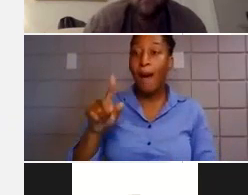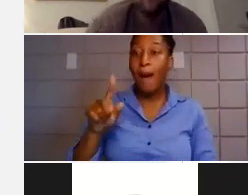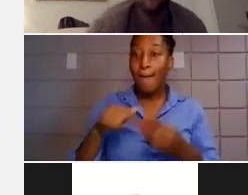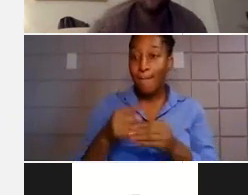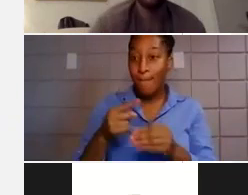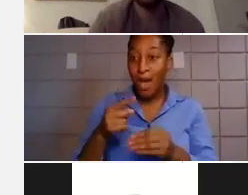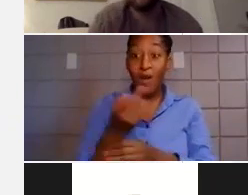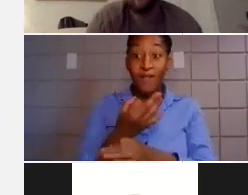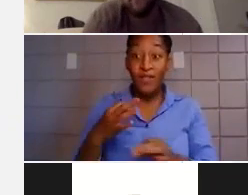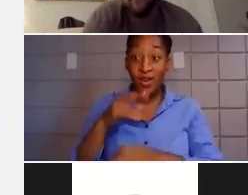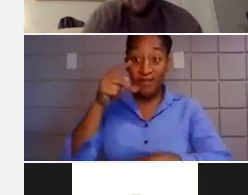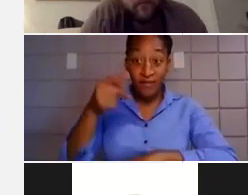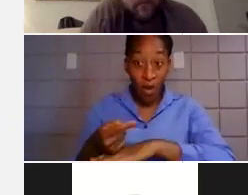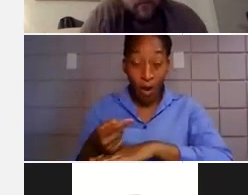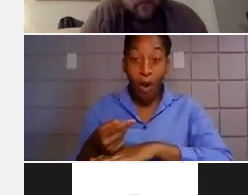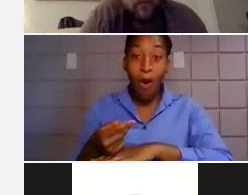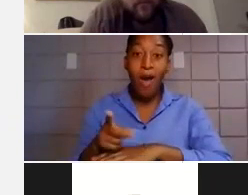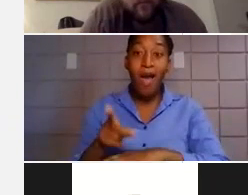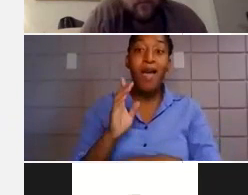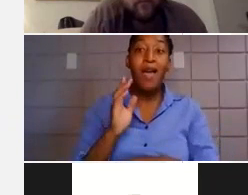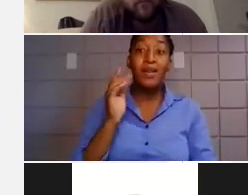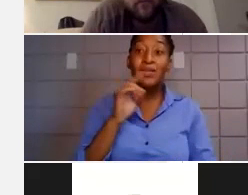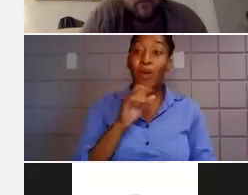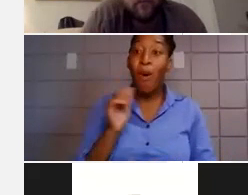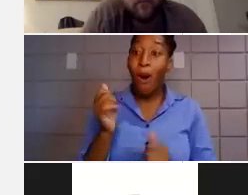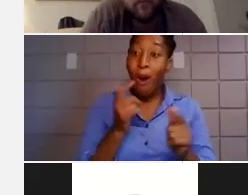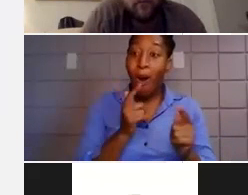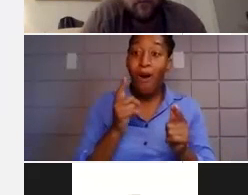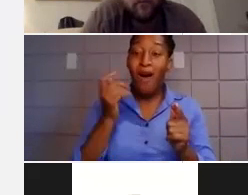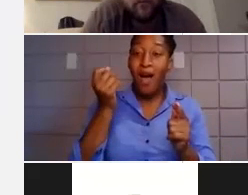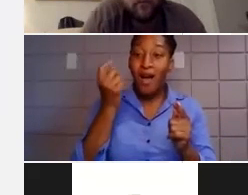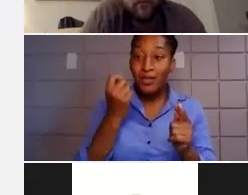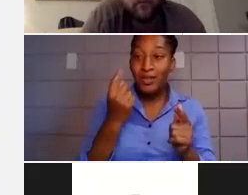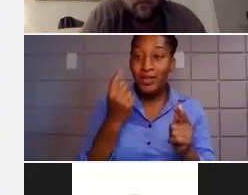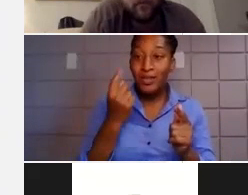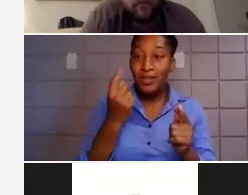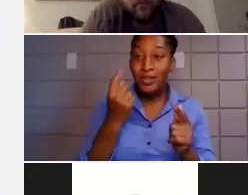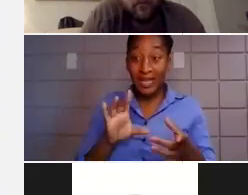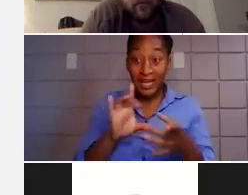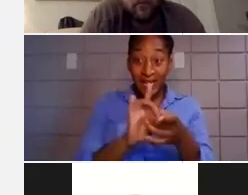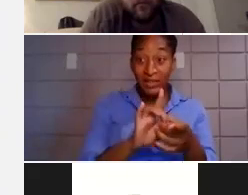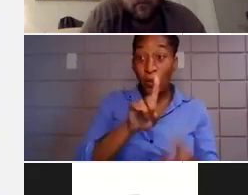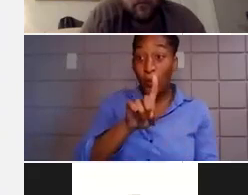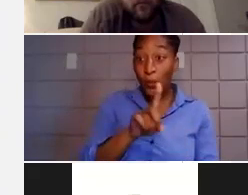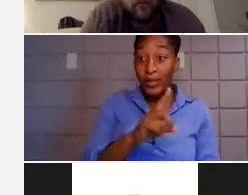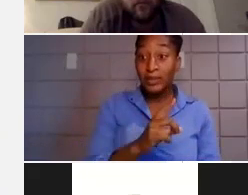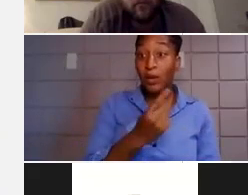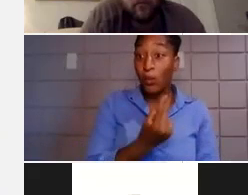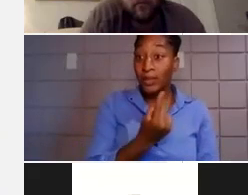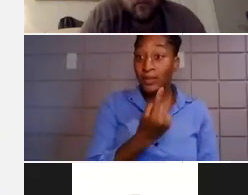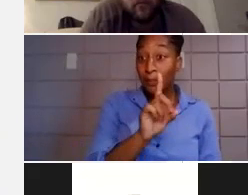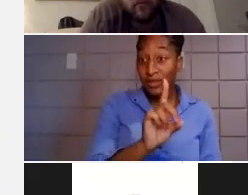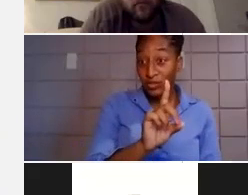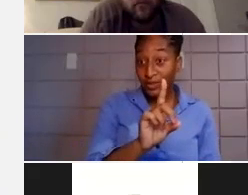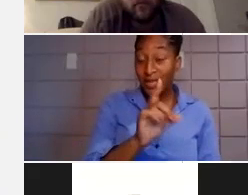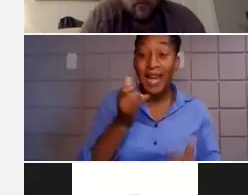are all dealing with objects moving in one dimension, right? Now we want to